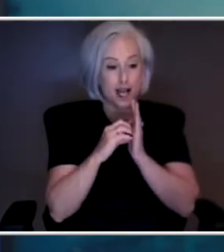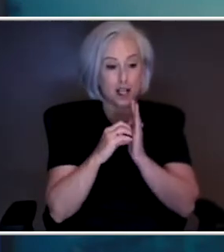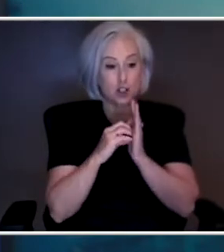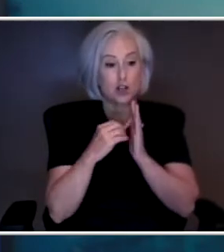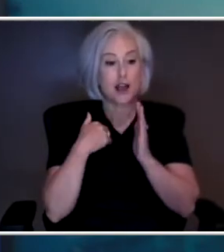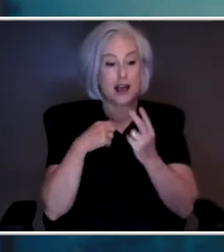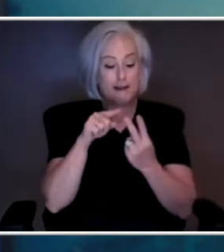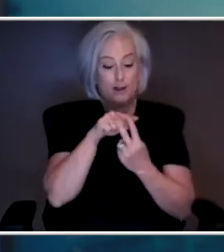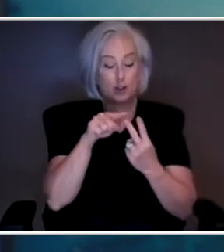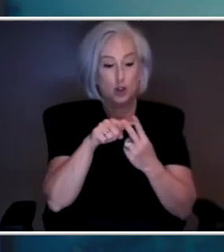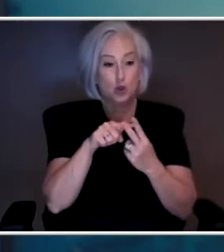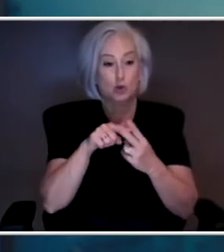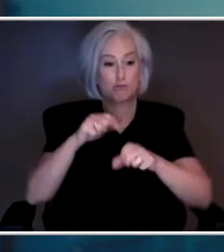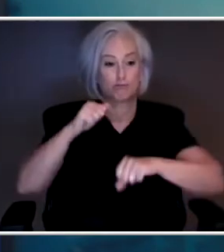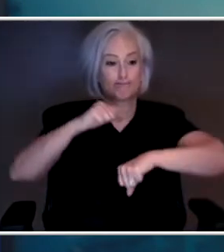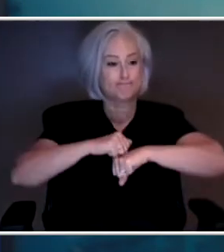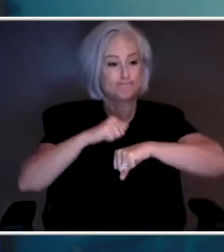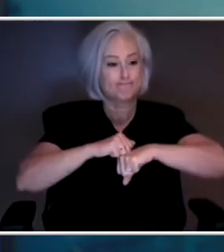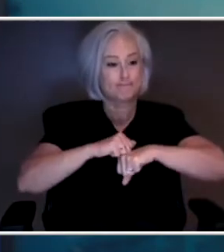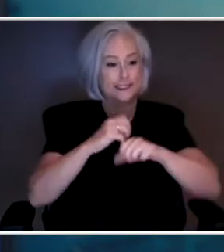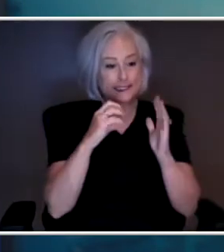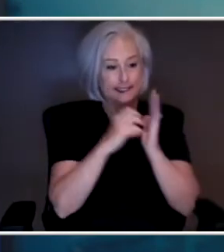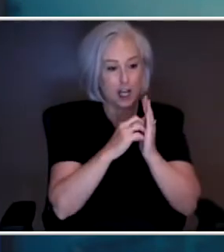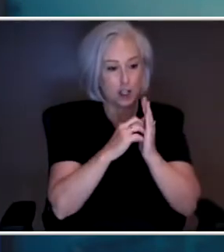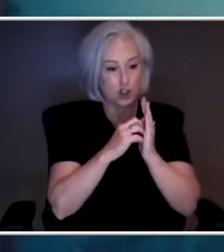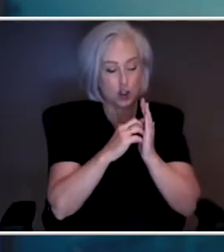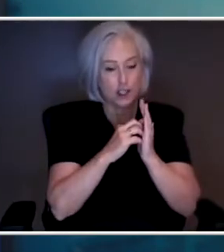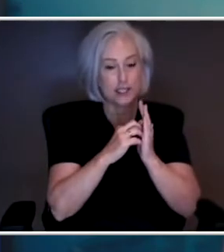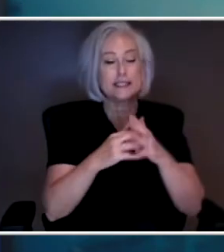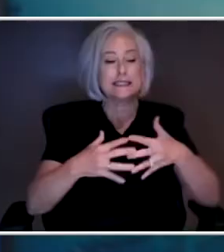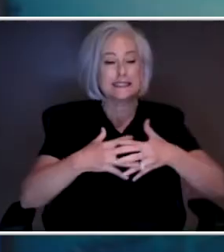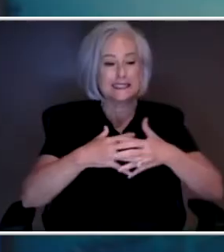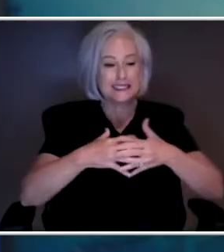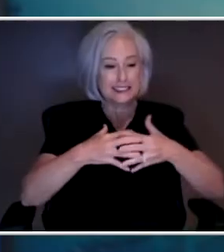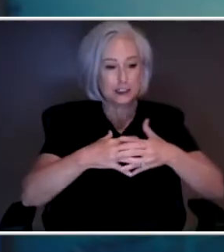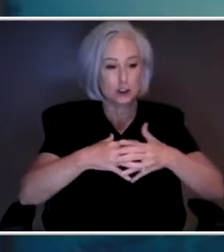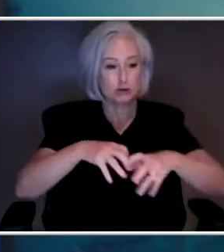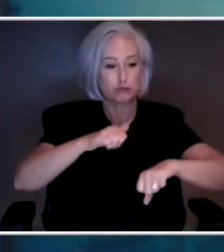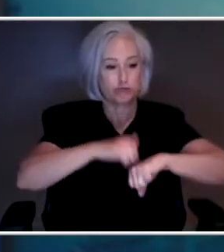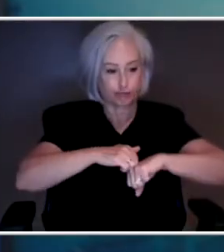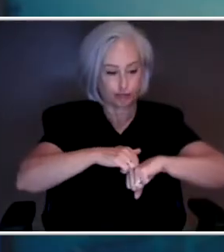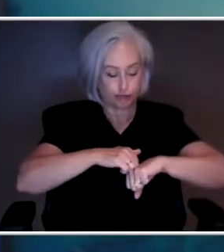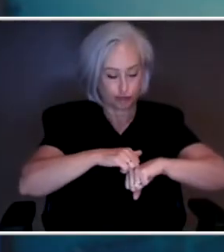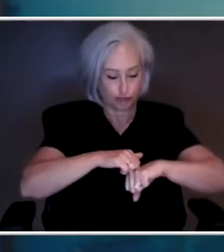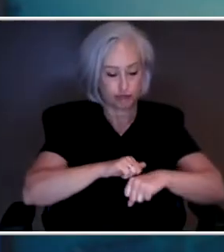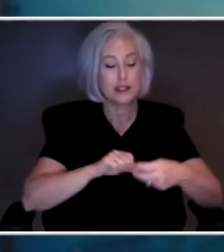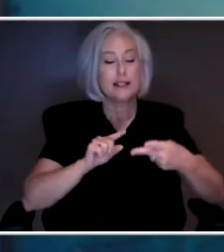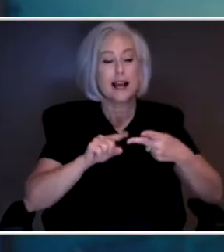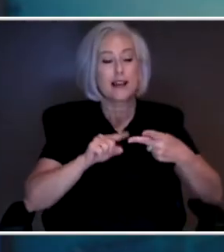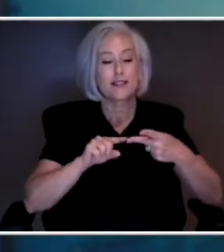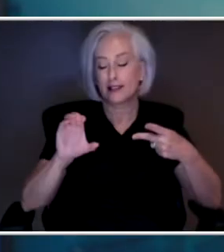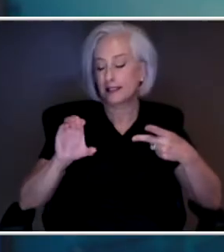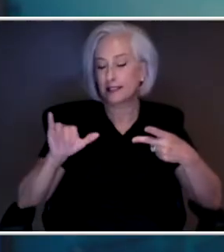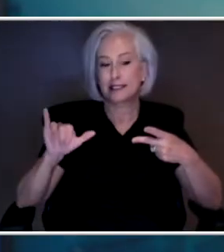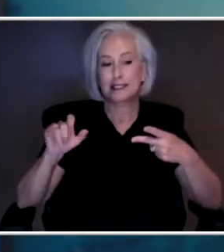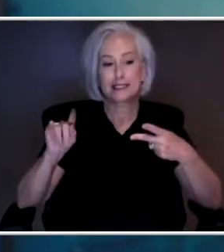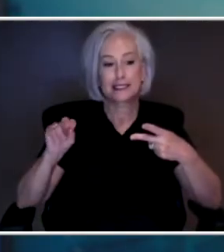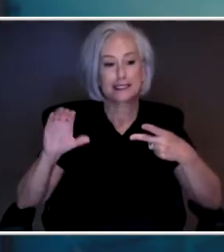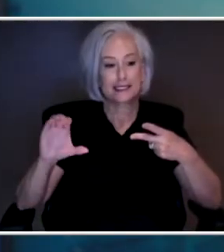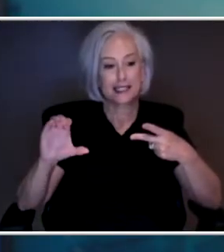solid nodule, which is firm tissue, and then another in that family is a cystic nodule, which is mostly fluid. So it's